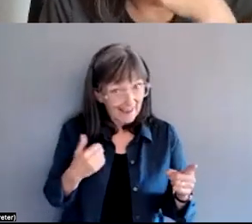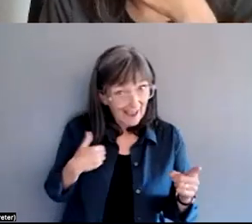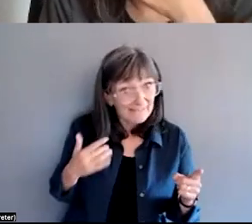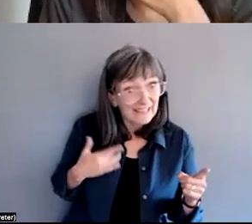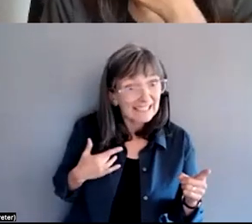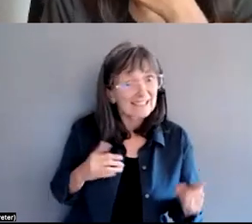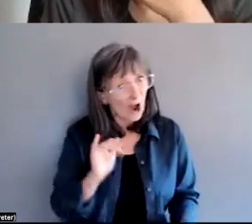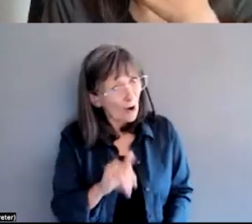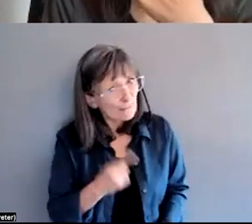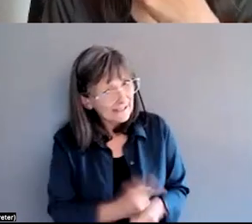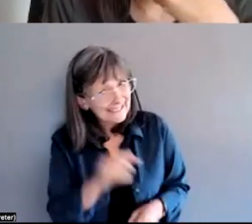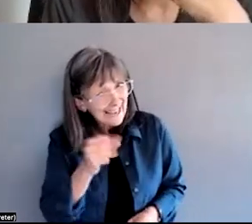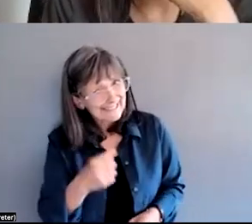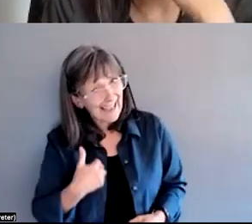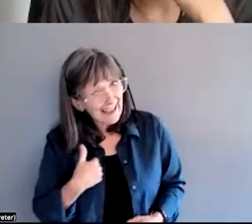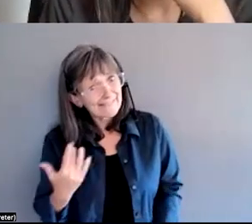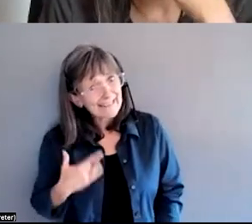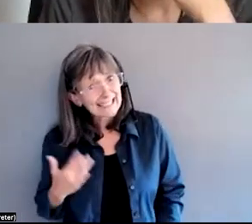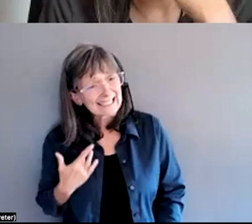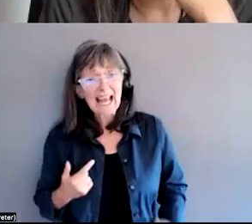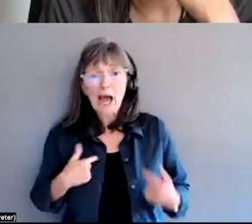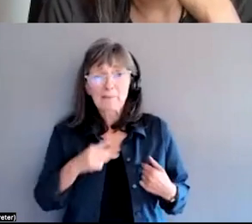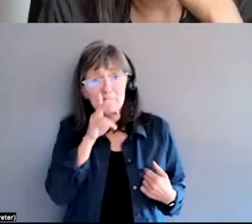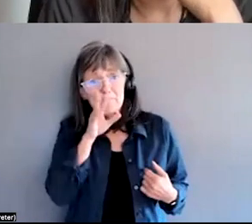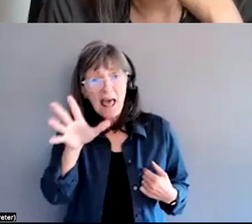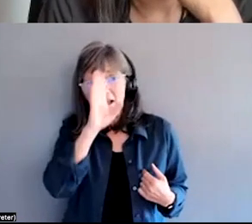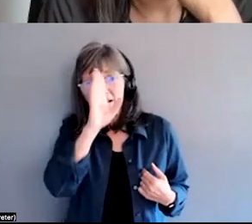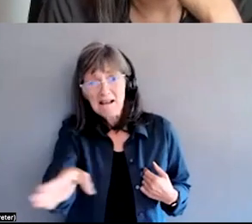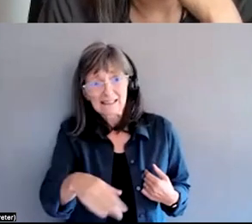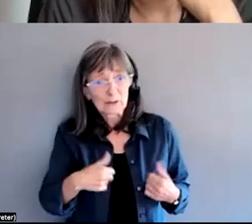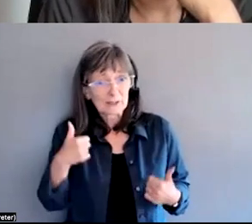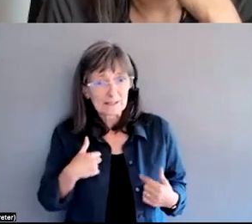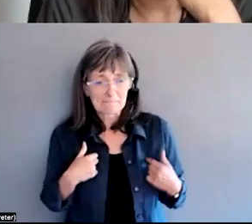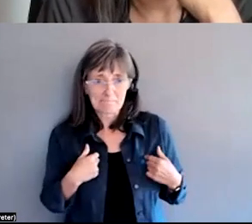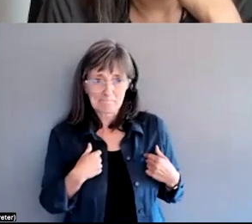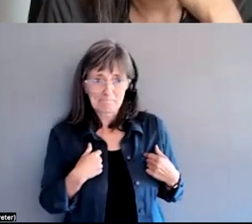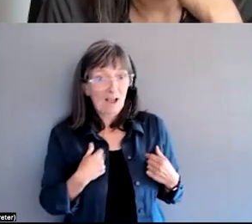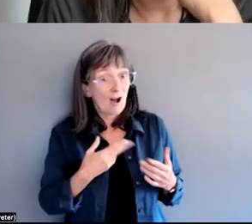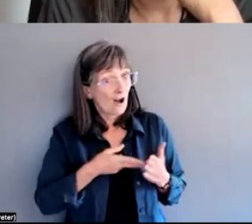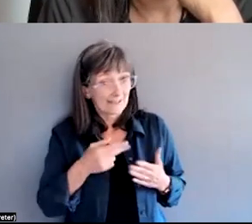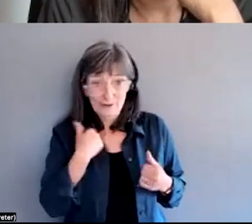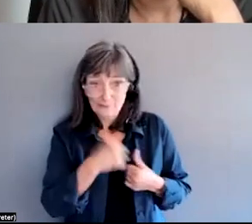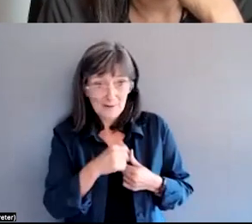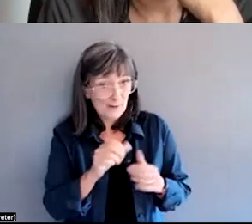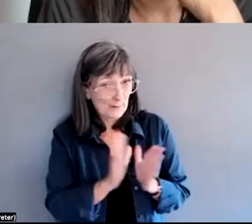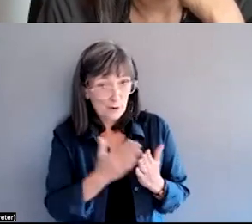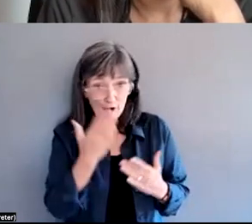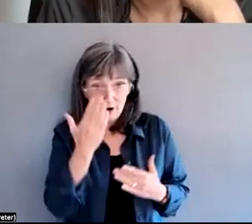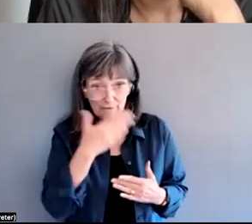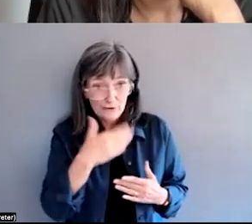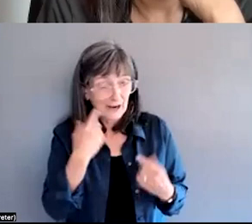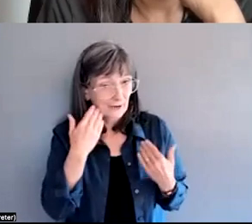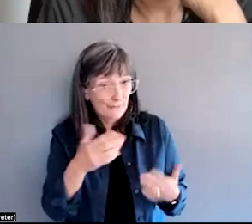They have feelings and I should not run my full mouth. Honestly, I don't remember what the cover was. I don't, but there was that moment where I